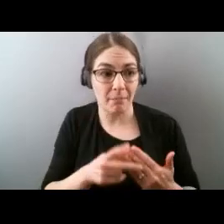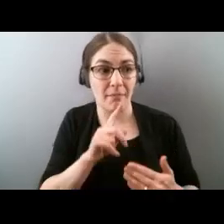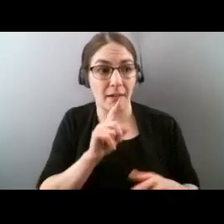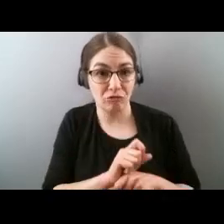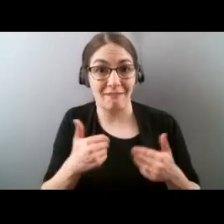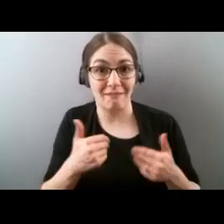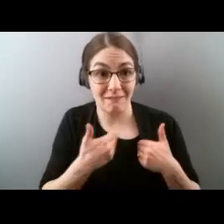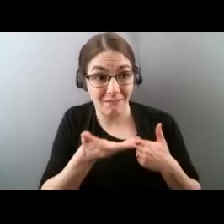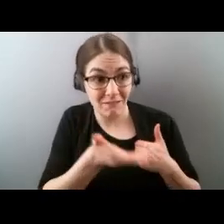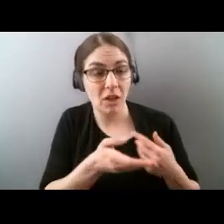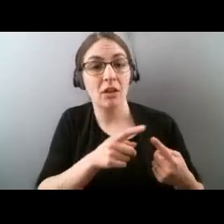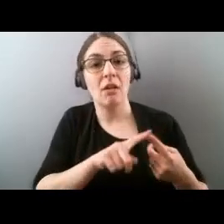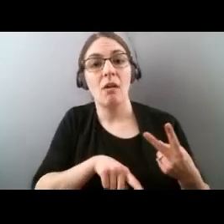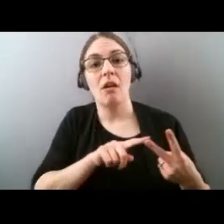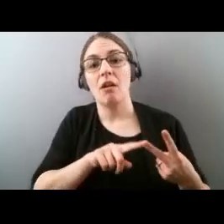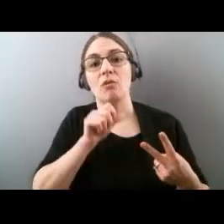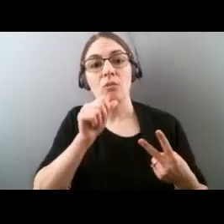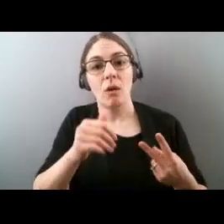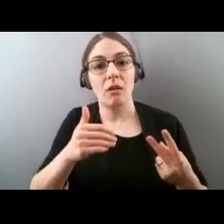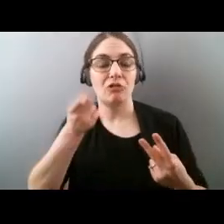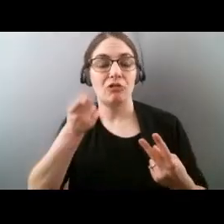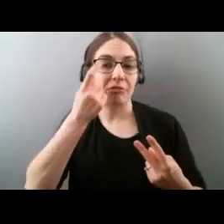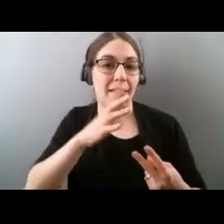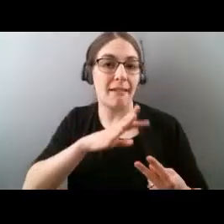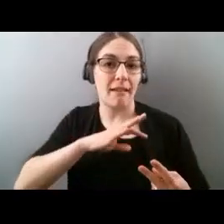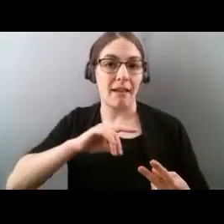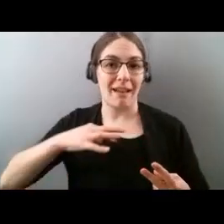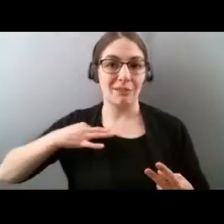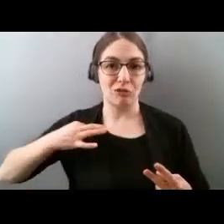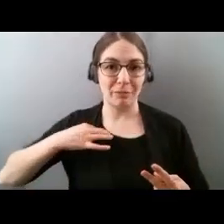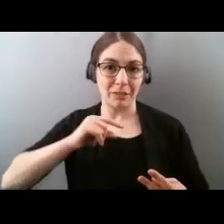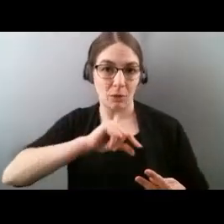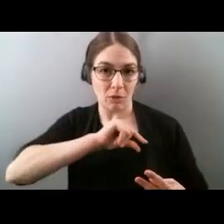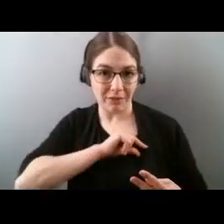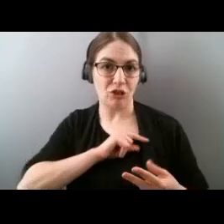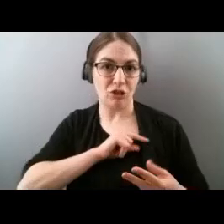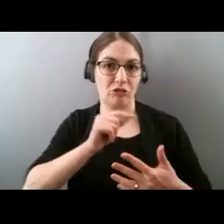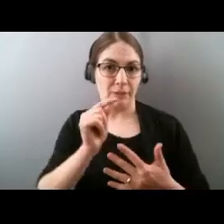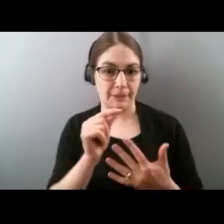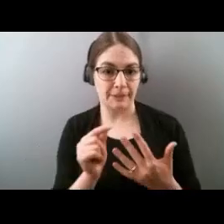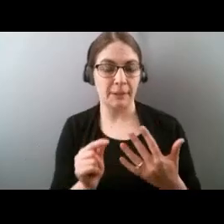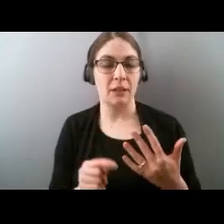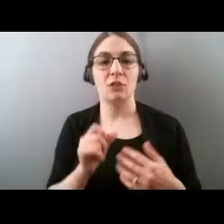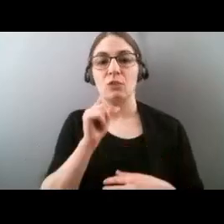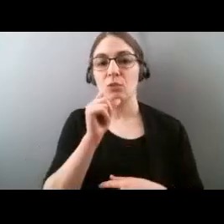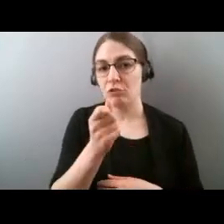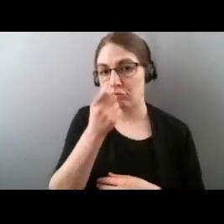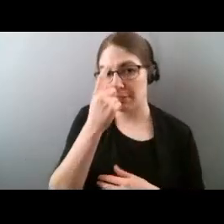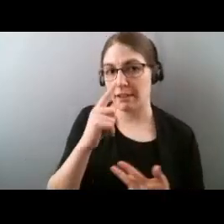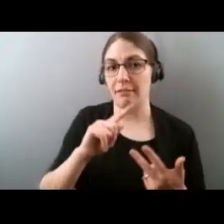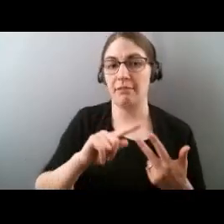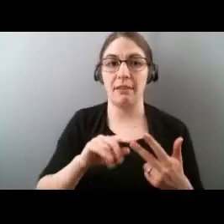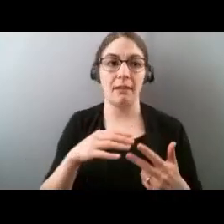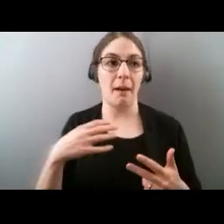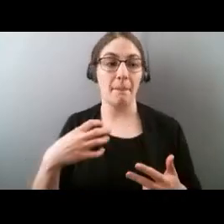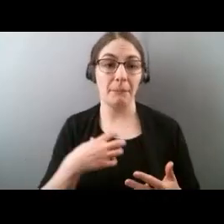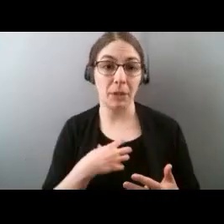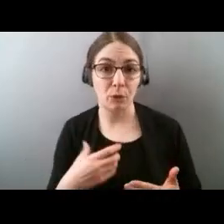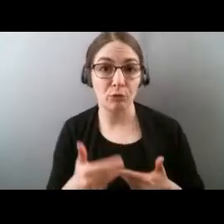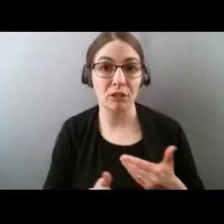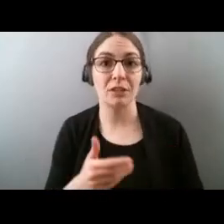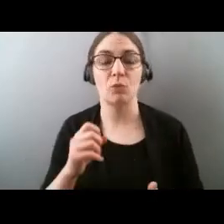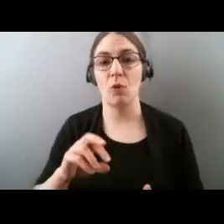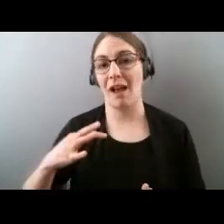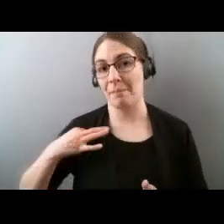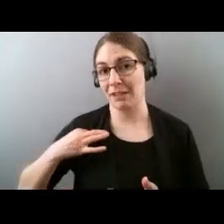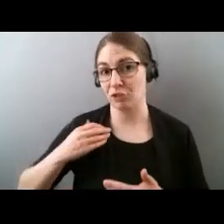the eligibility requirements, or they don't understand the application process or the appeal process, then that program basically doesn't exist